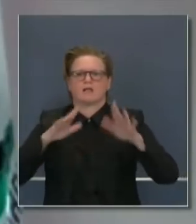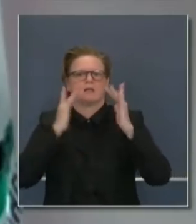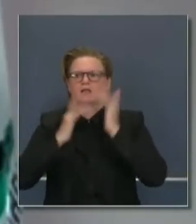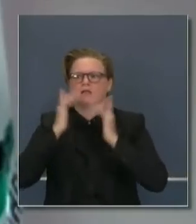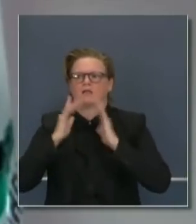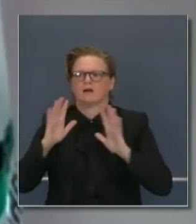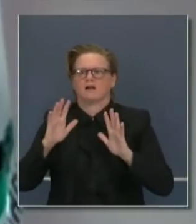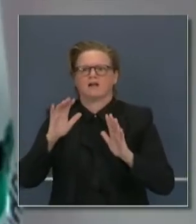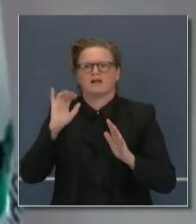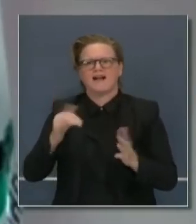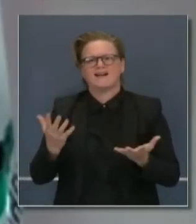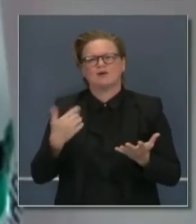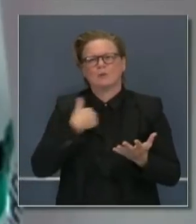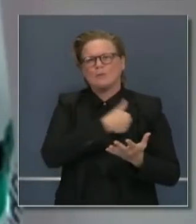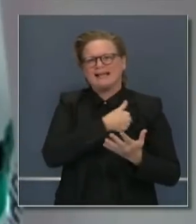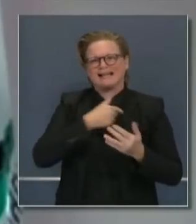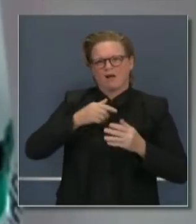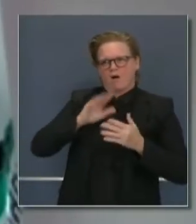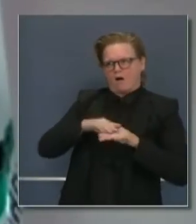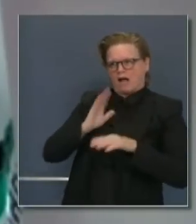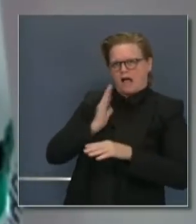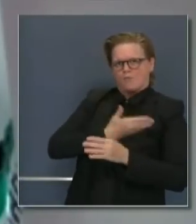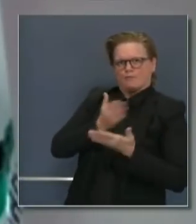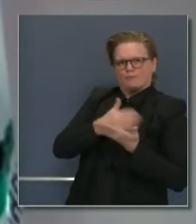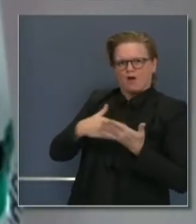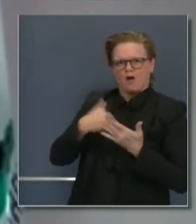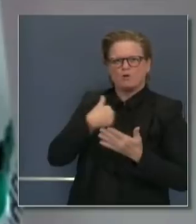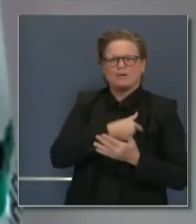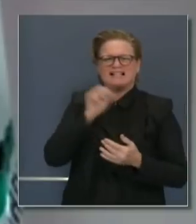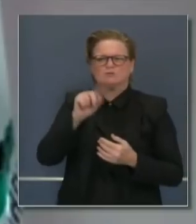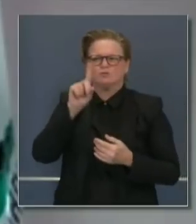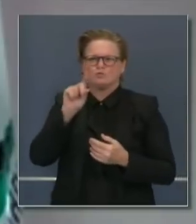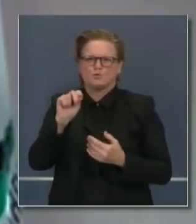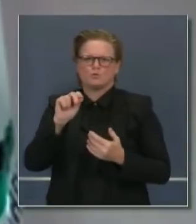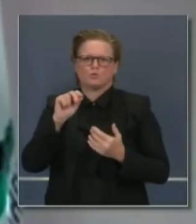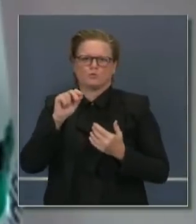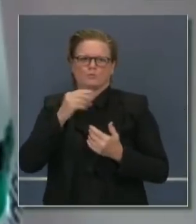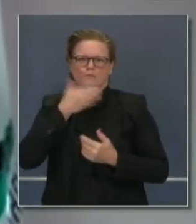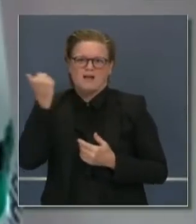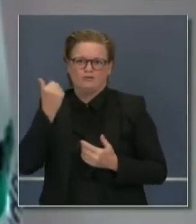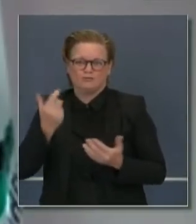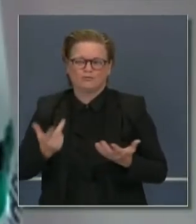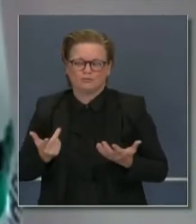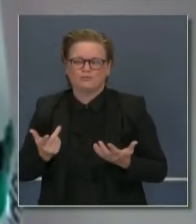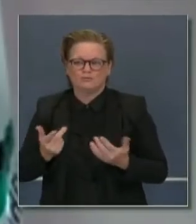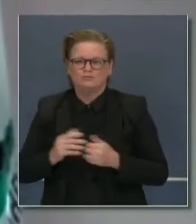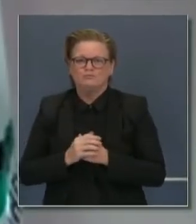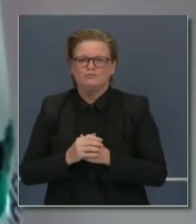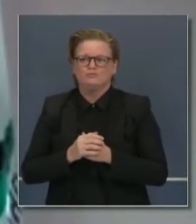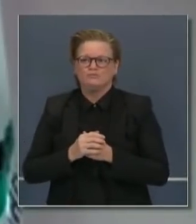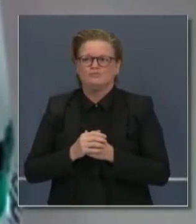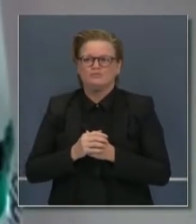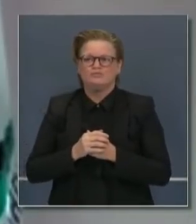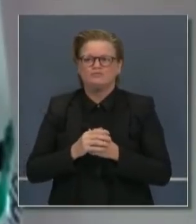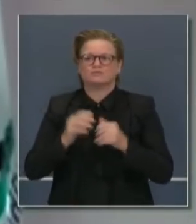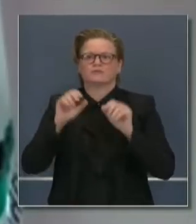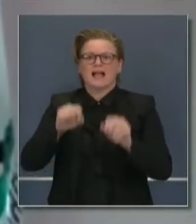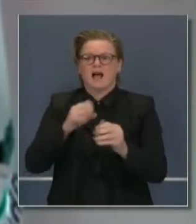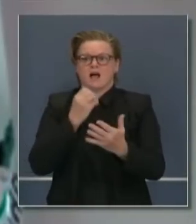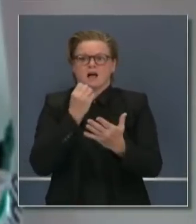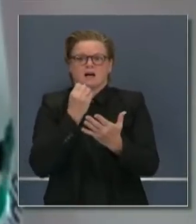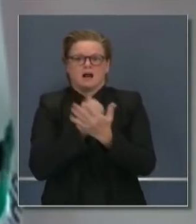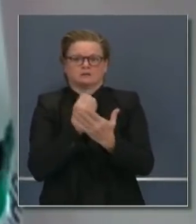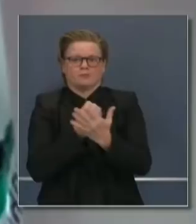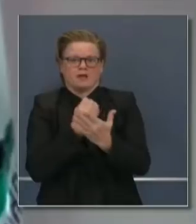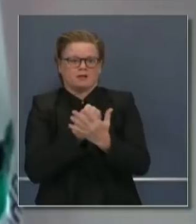why we're asking for this today. And certainly the evidence points that this is a tool that can be successful.